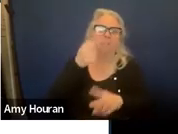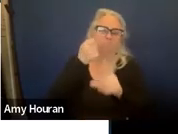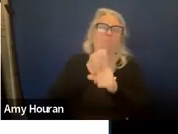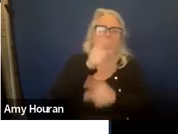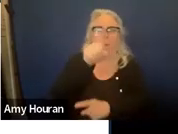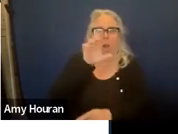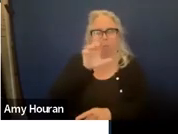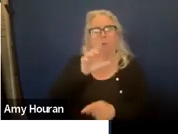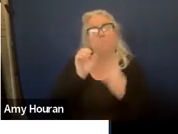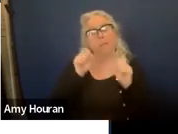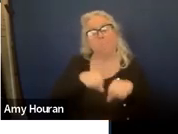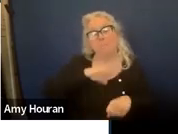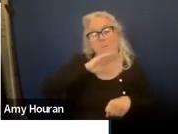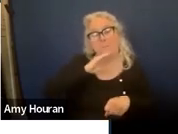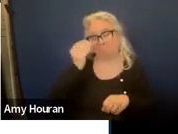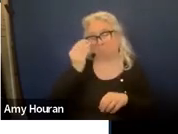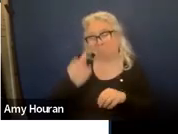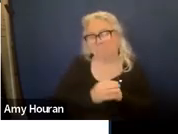on our end, but.